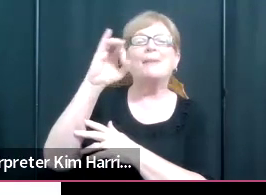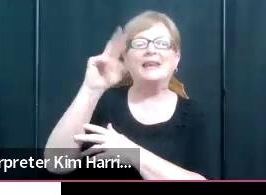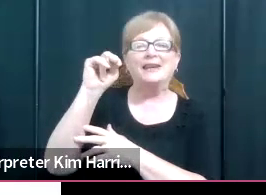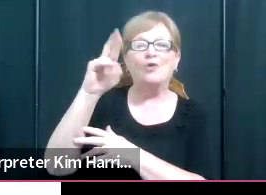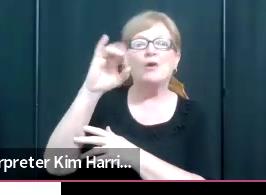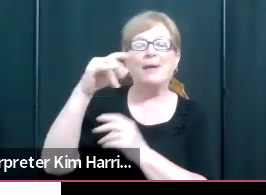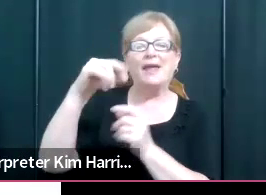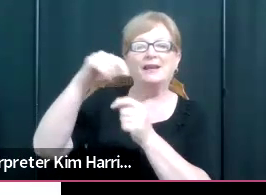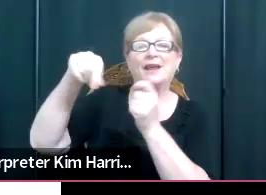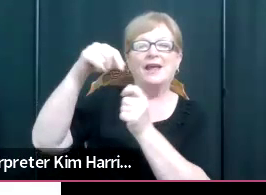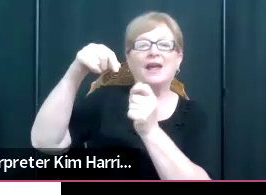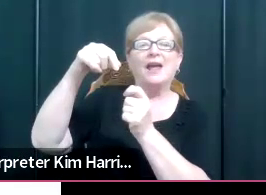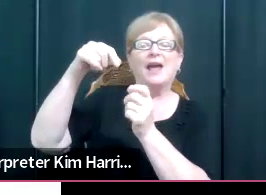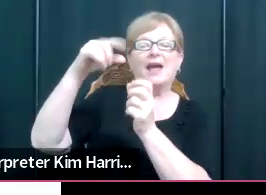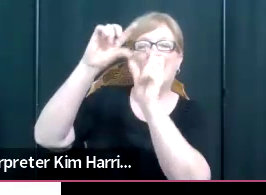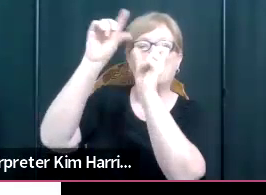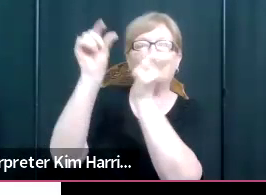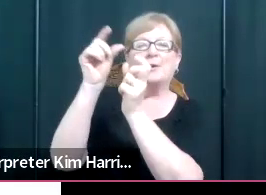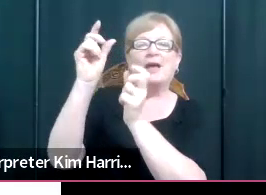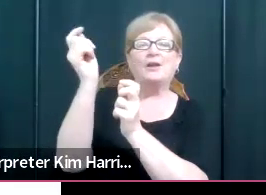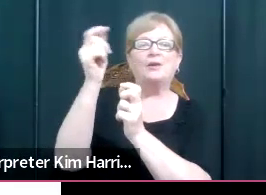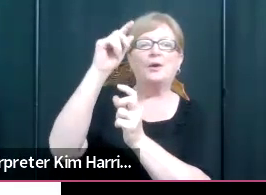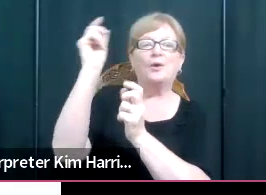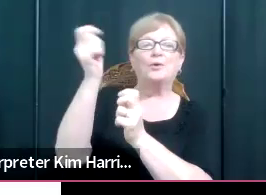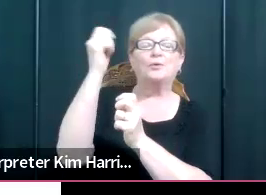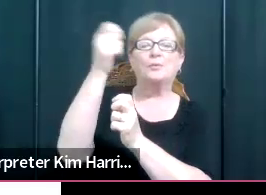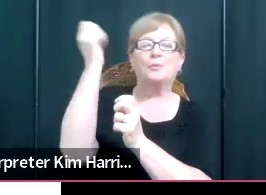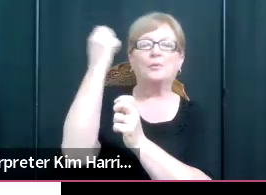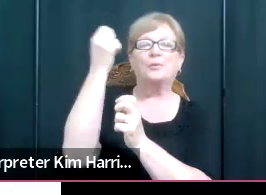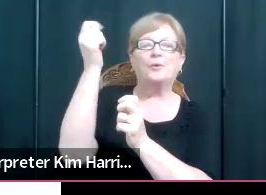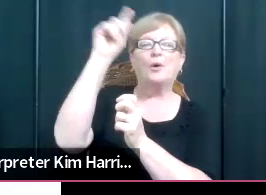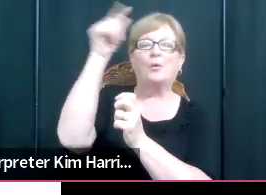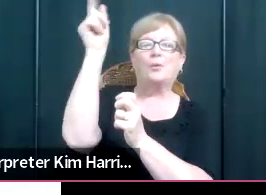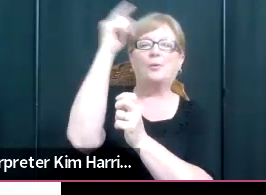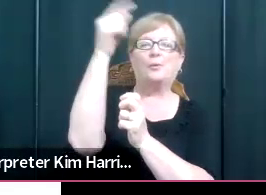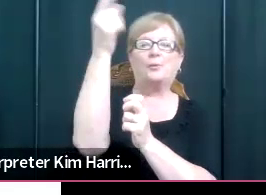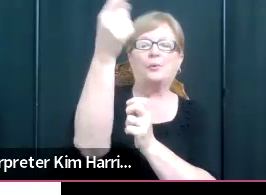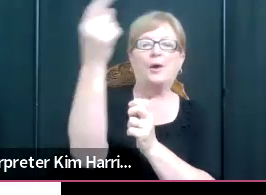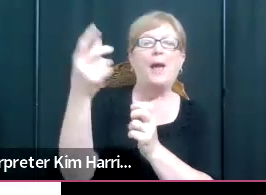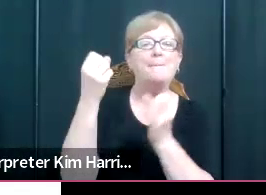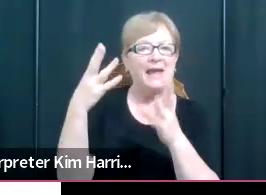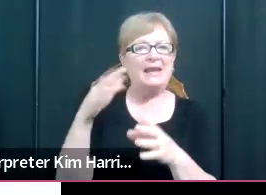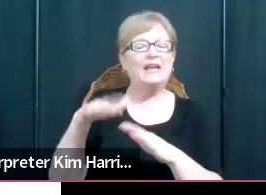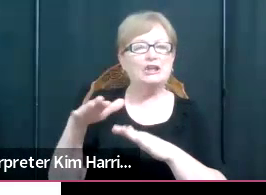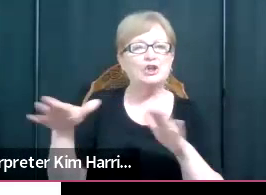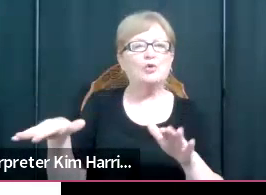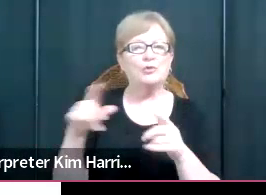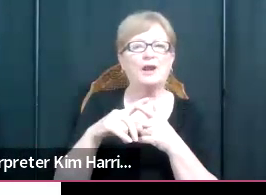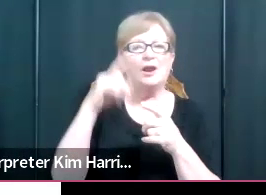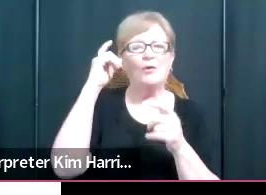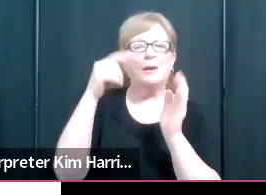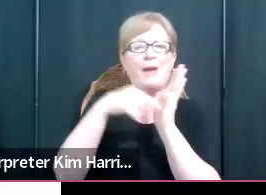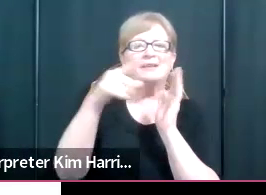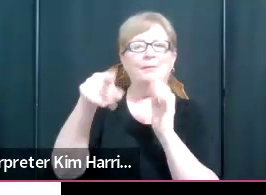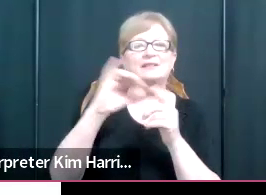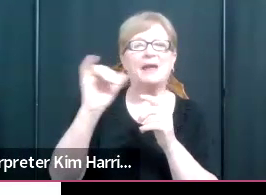you spin this stick, it whirls in a circle. A lot of little kids, I've noticed, it reminds them of a bubble. So